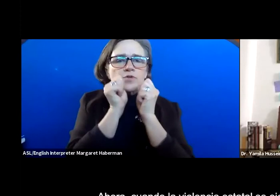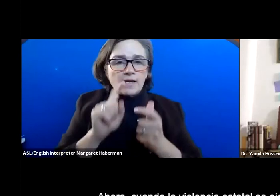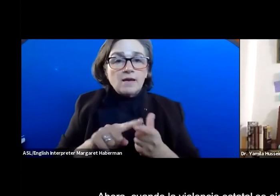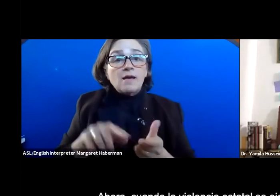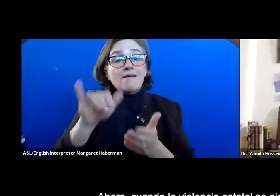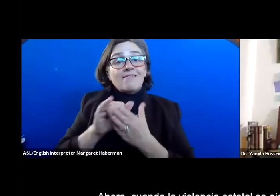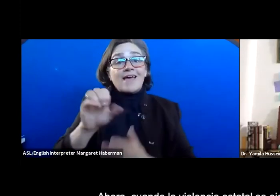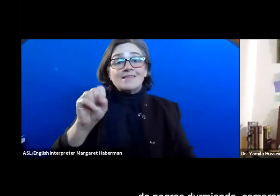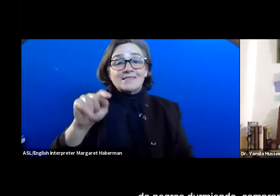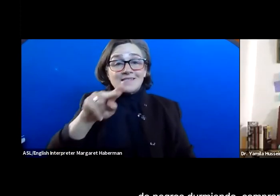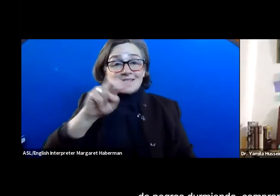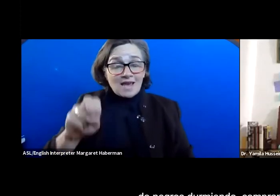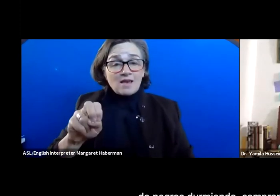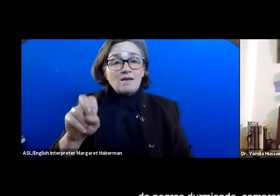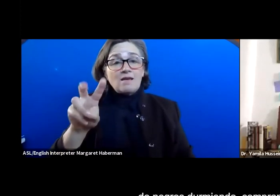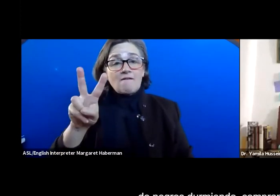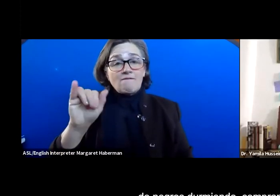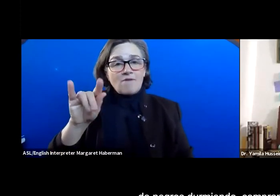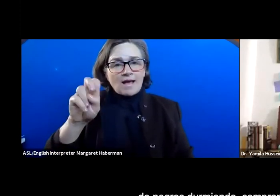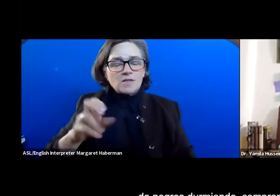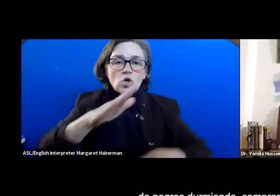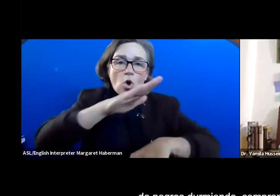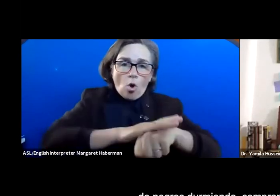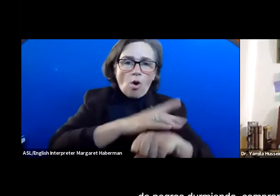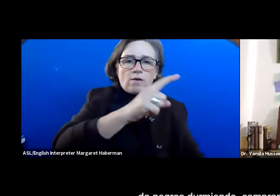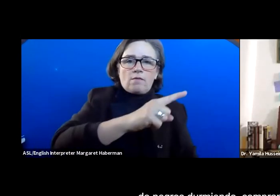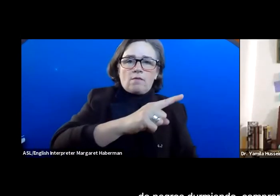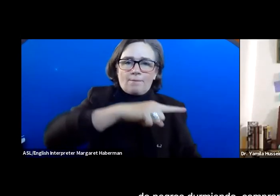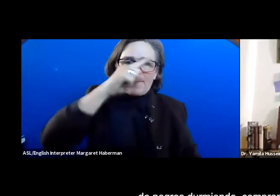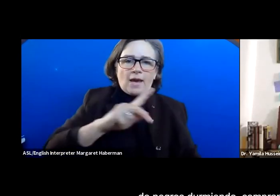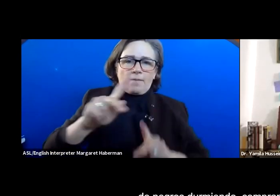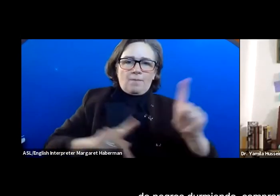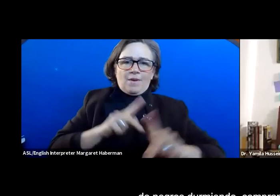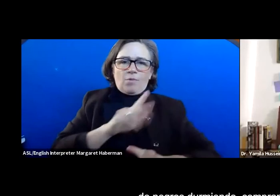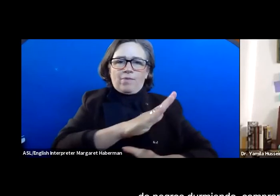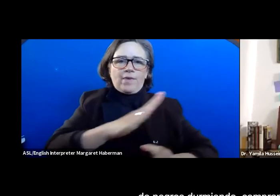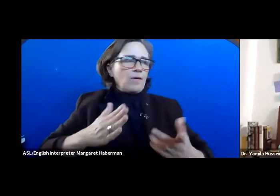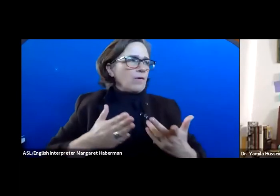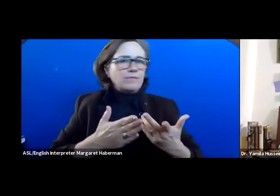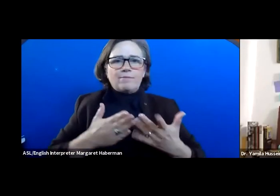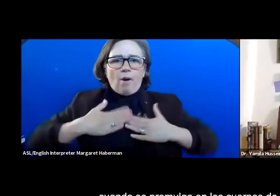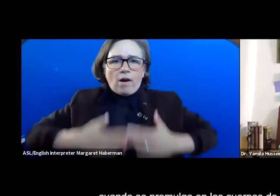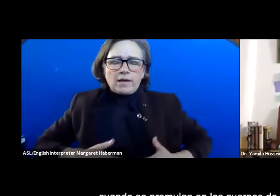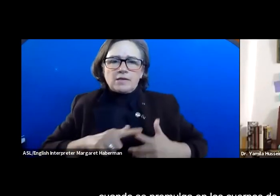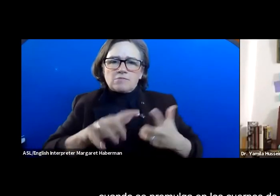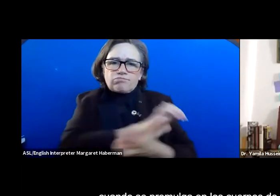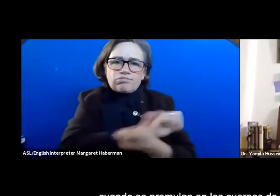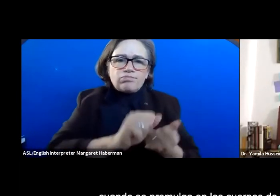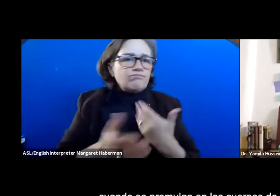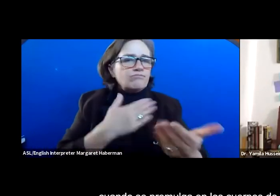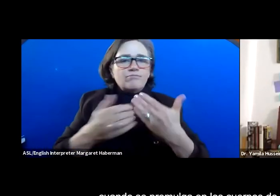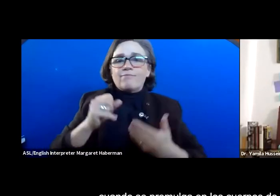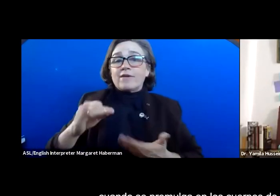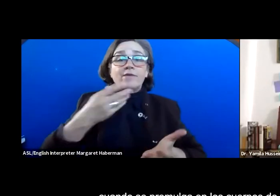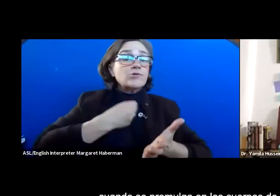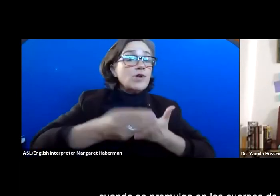on the bodies of Black people sleeping and shopping and playing, when it's enacted